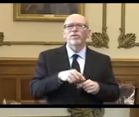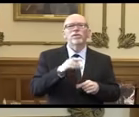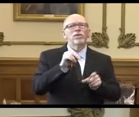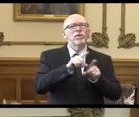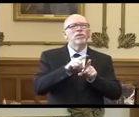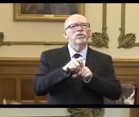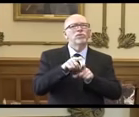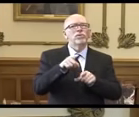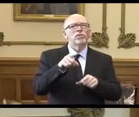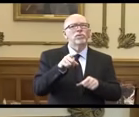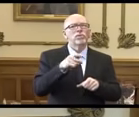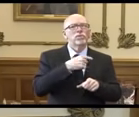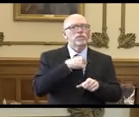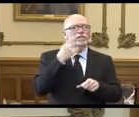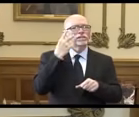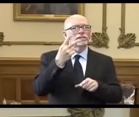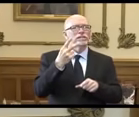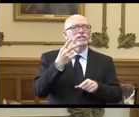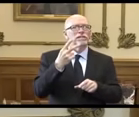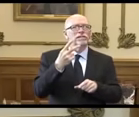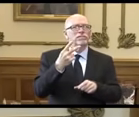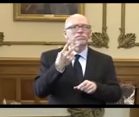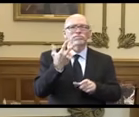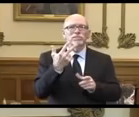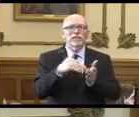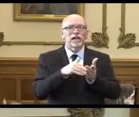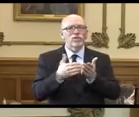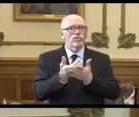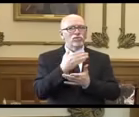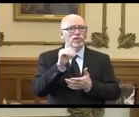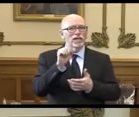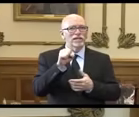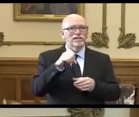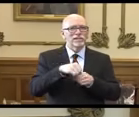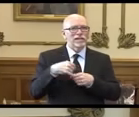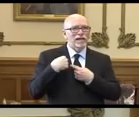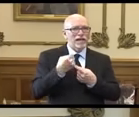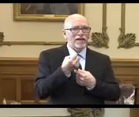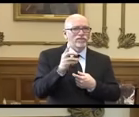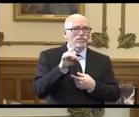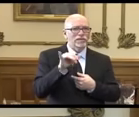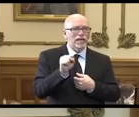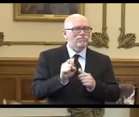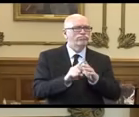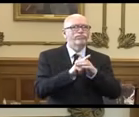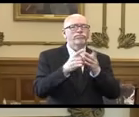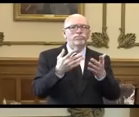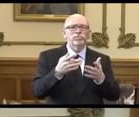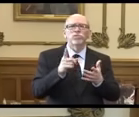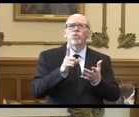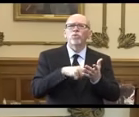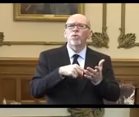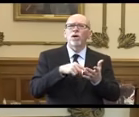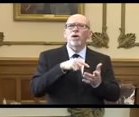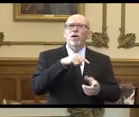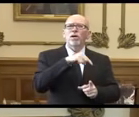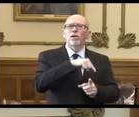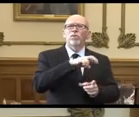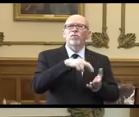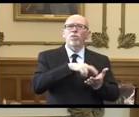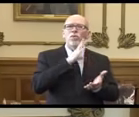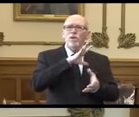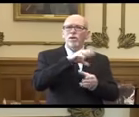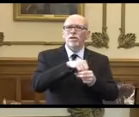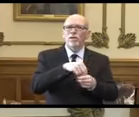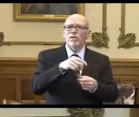also, we've seen about, 3,000 new cases in the last few days. So I'm wondering what role that will all play